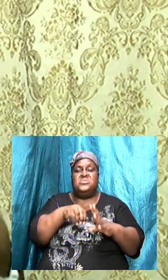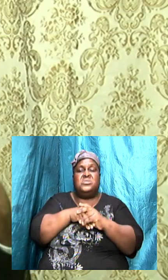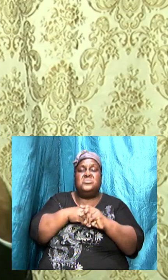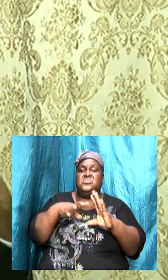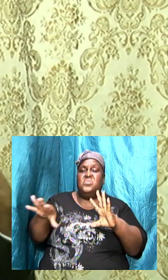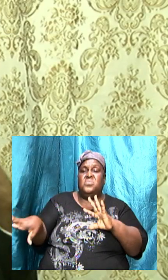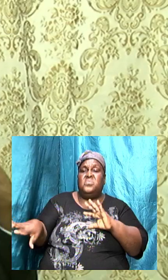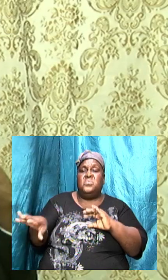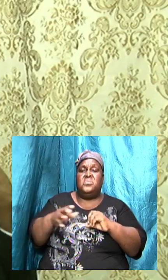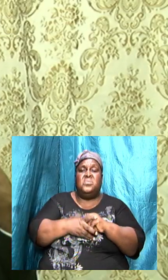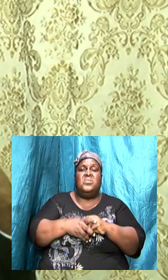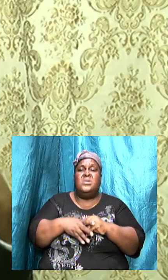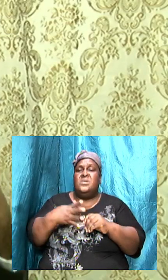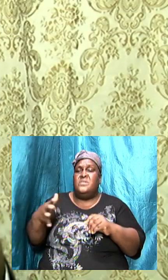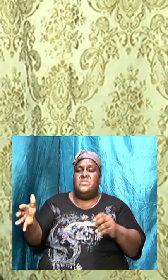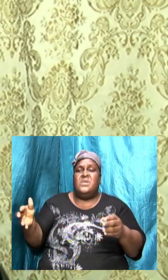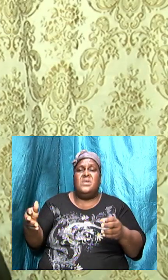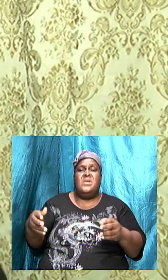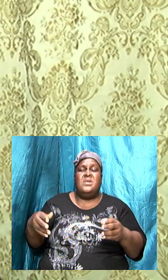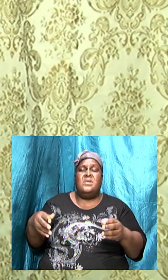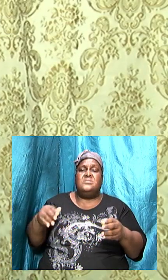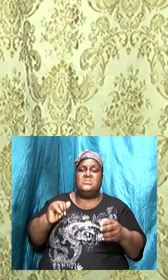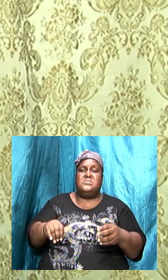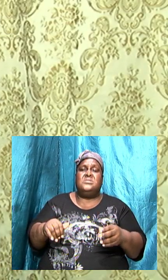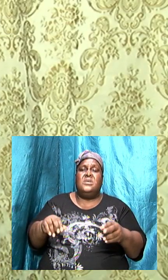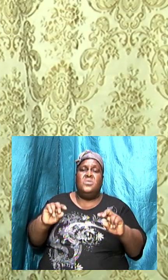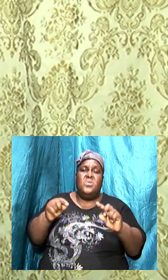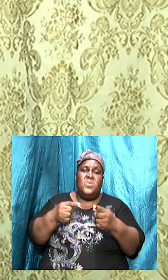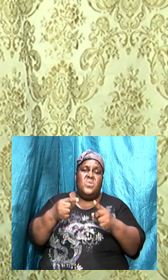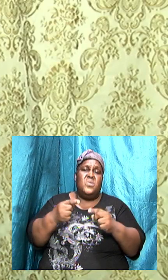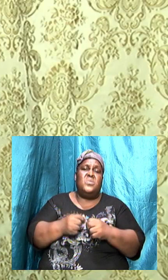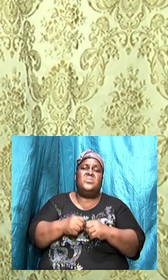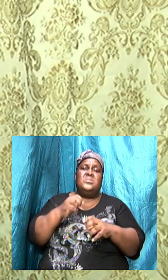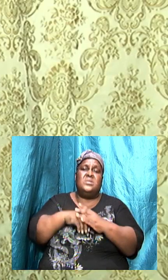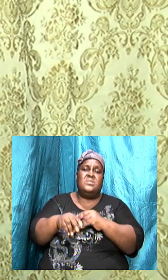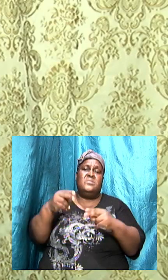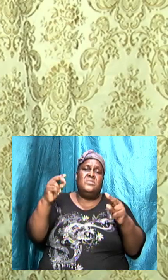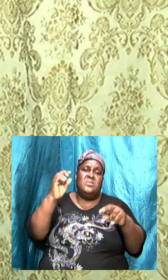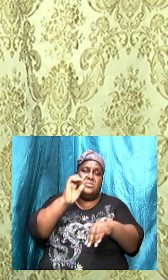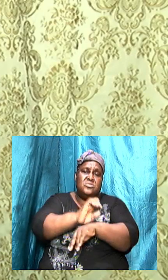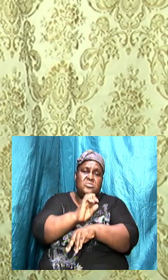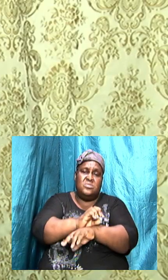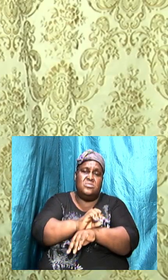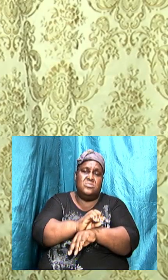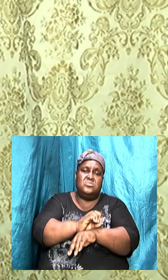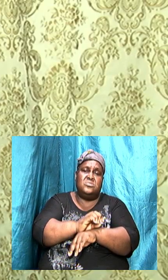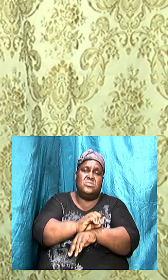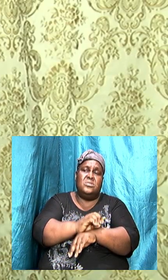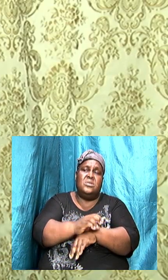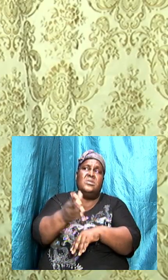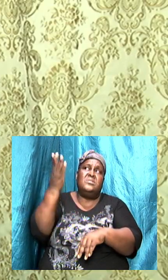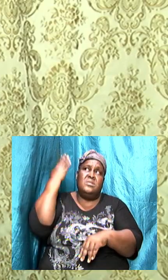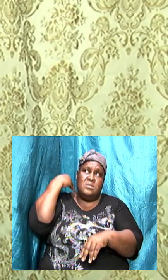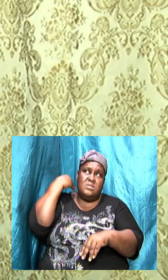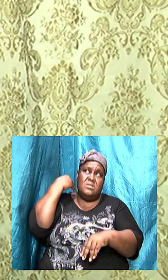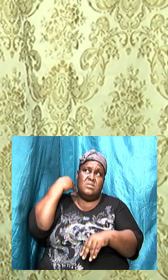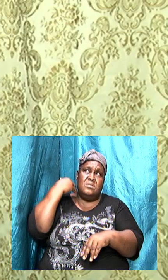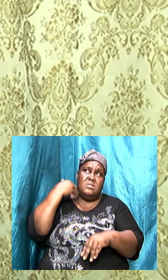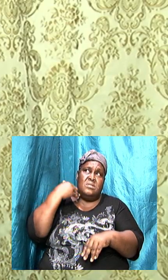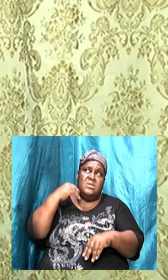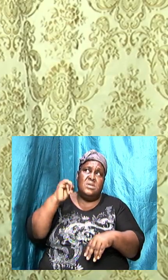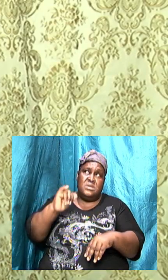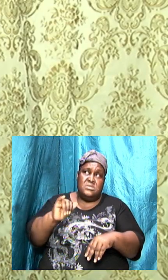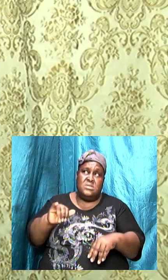God. The things that affected and impacted the churches then are affecting and